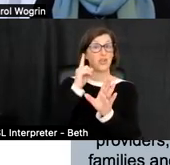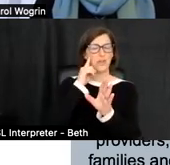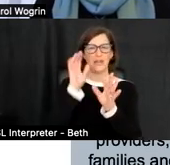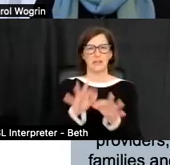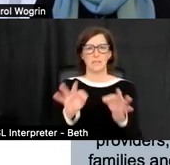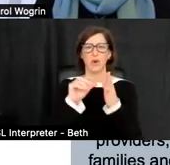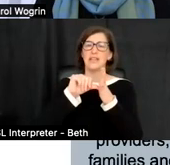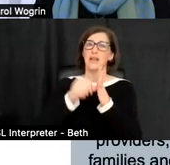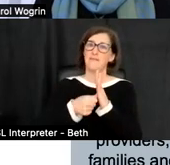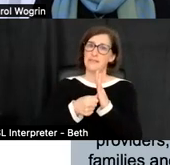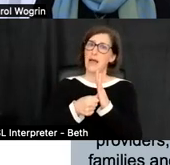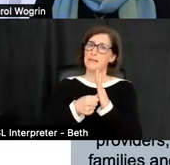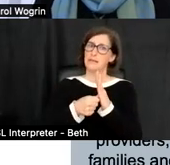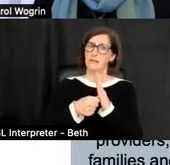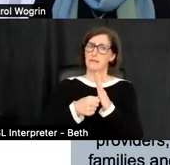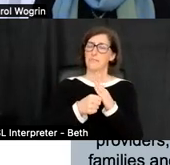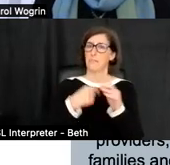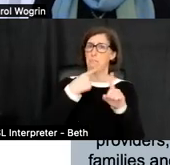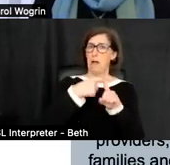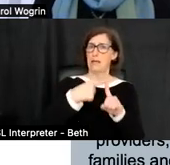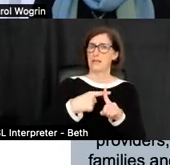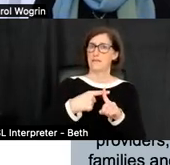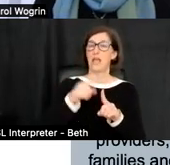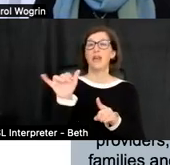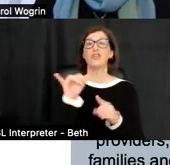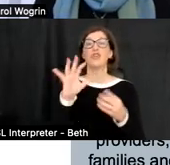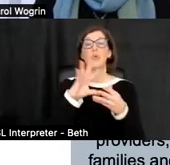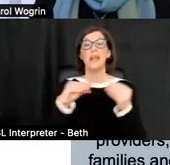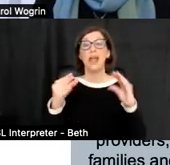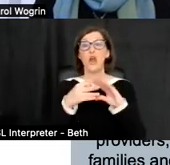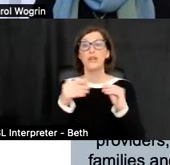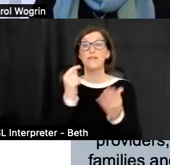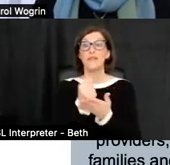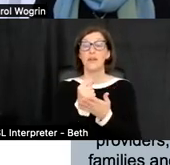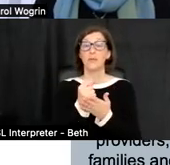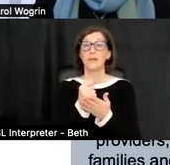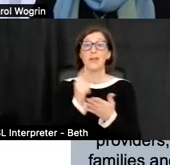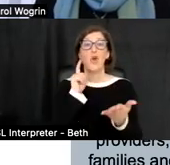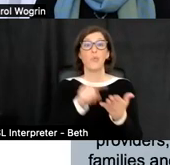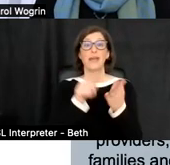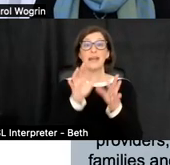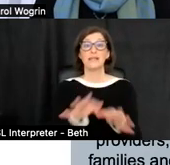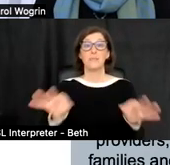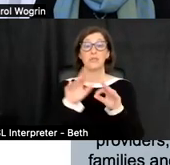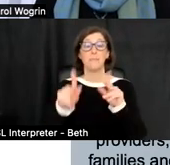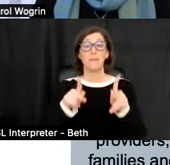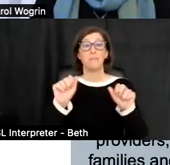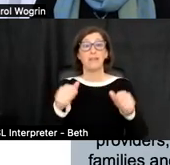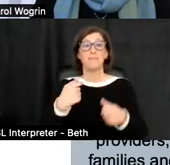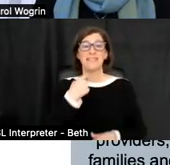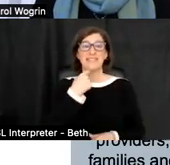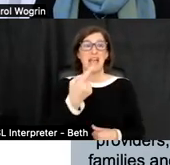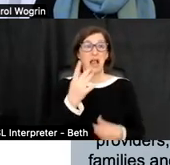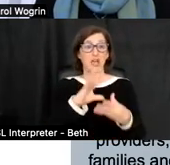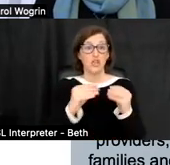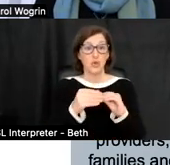and focus on strengths, and narrative therapy, recognizing the importance of people being able to tell their story, to